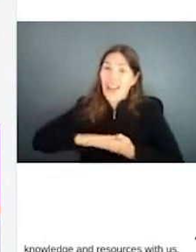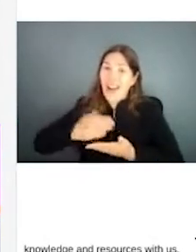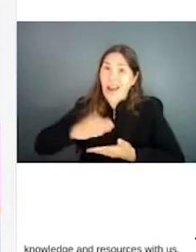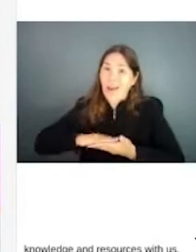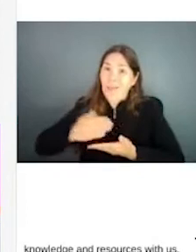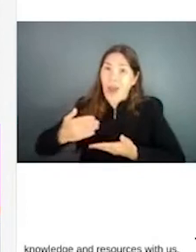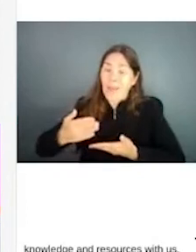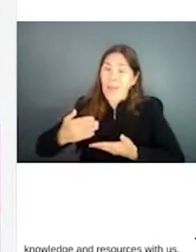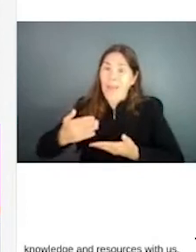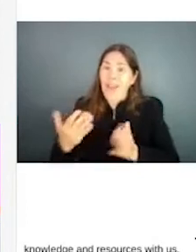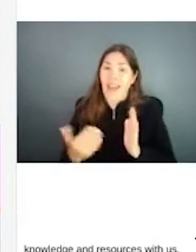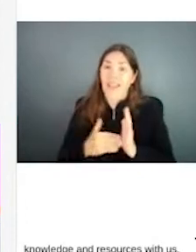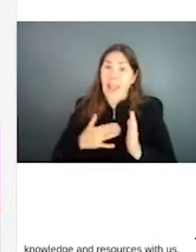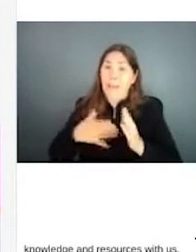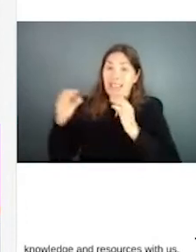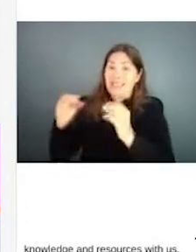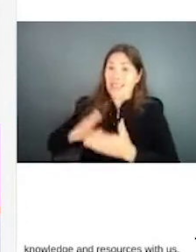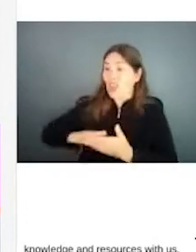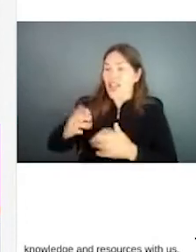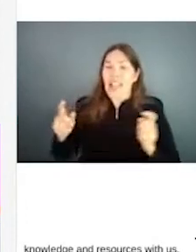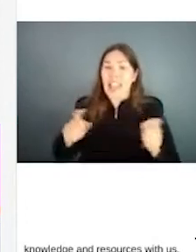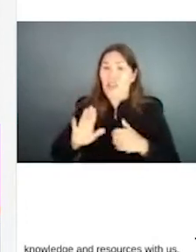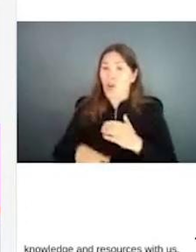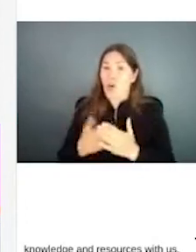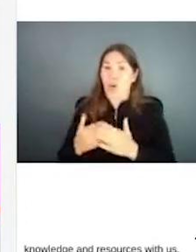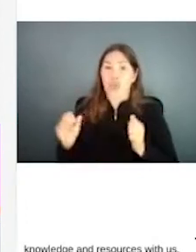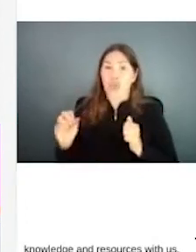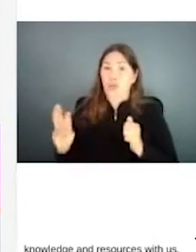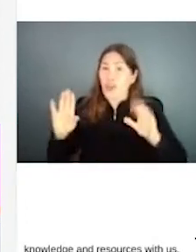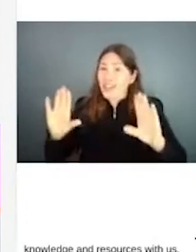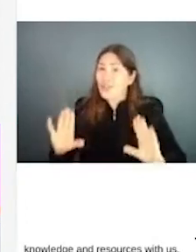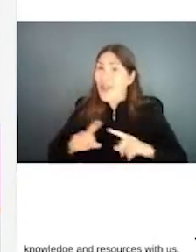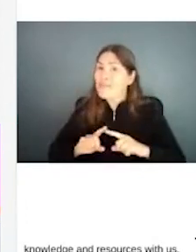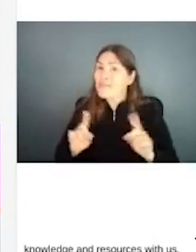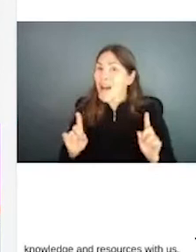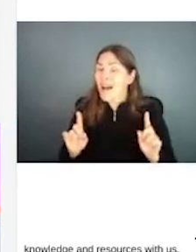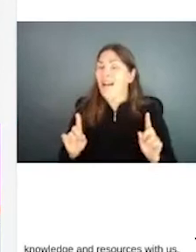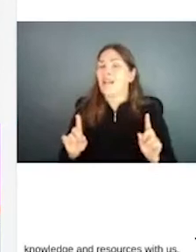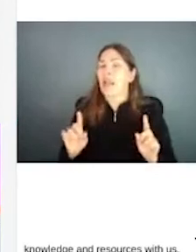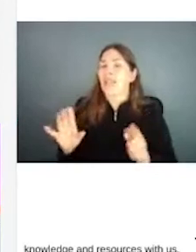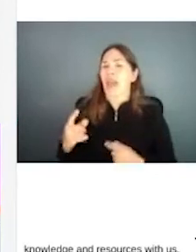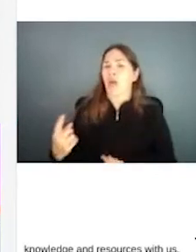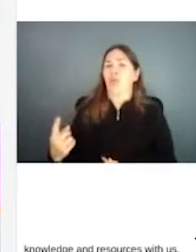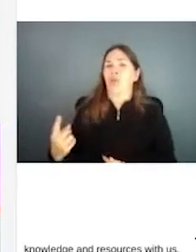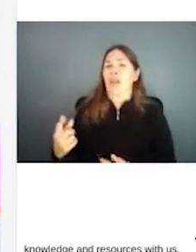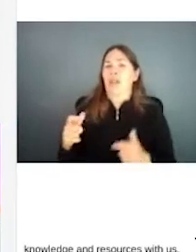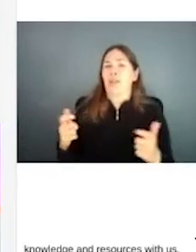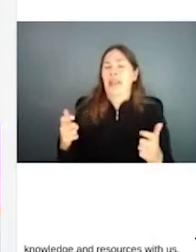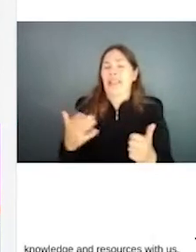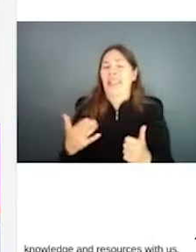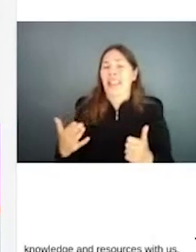again, my teacher laptop handles all my software great. But the single greatest factor is